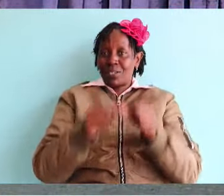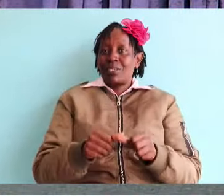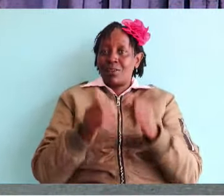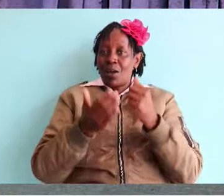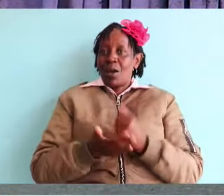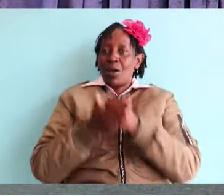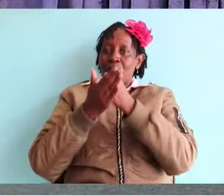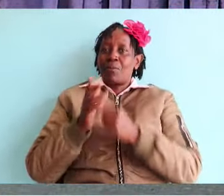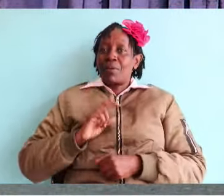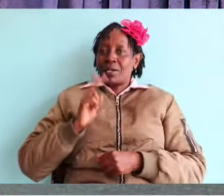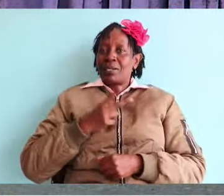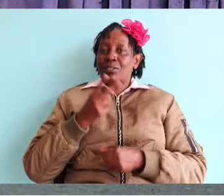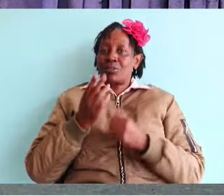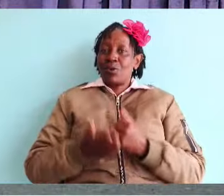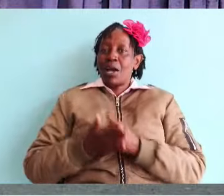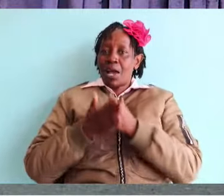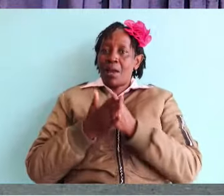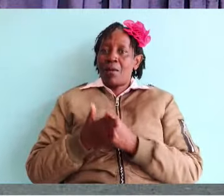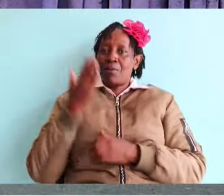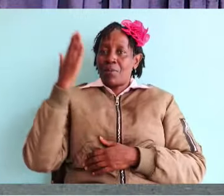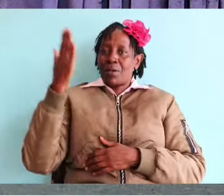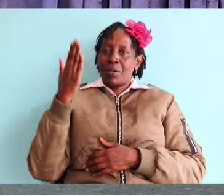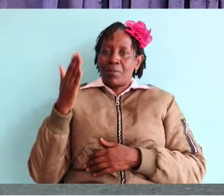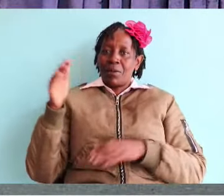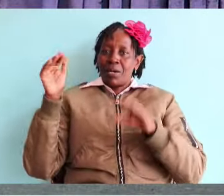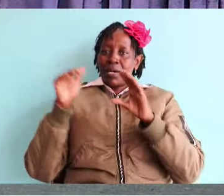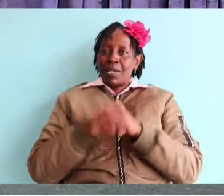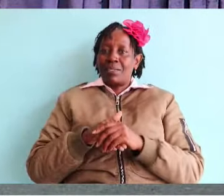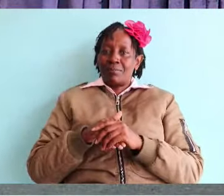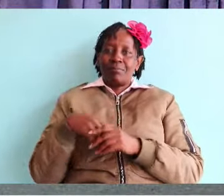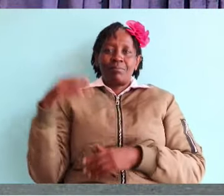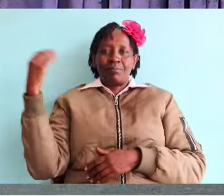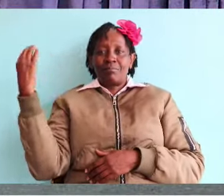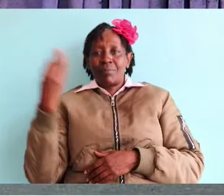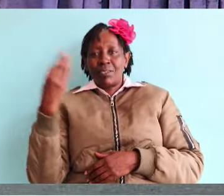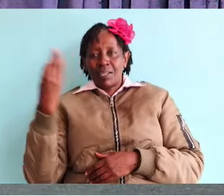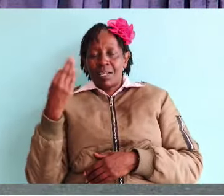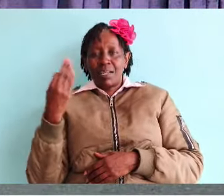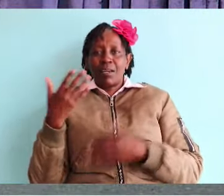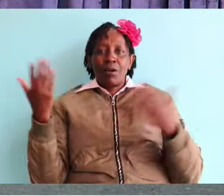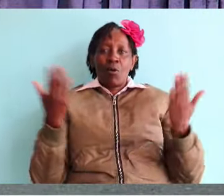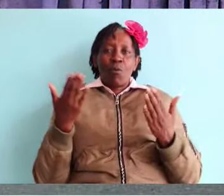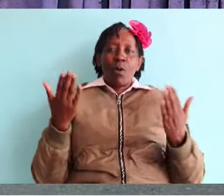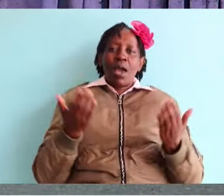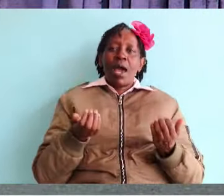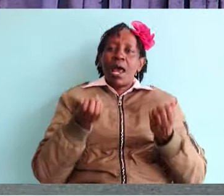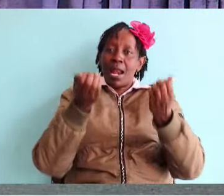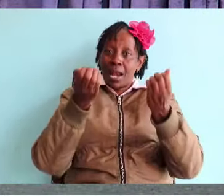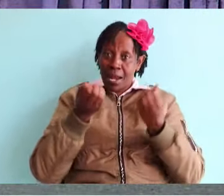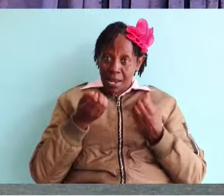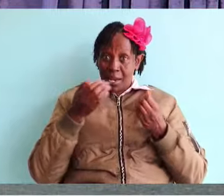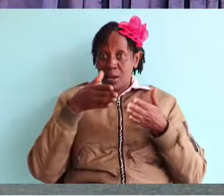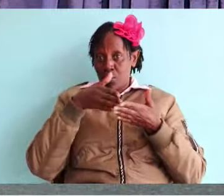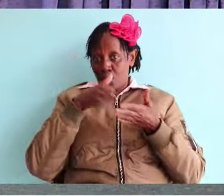us to serve him, especially in taking the gospel in where it is needed most.